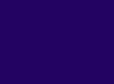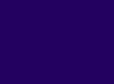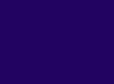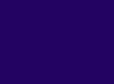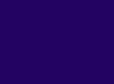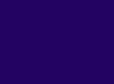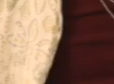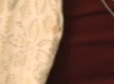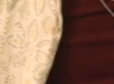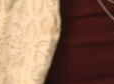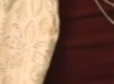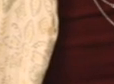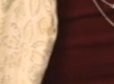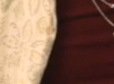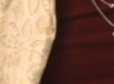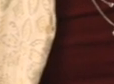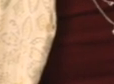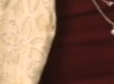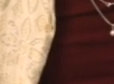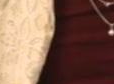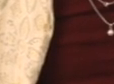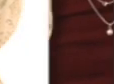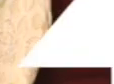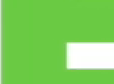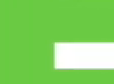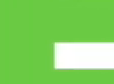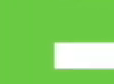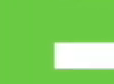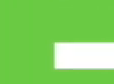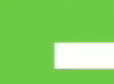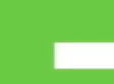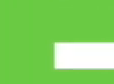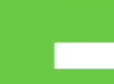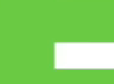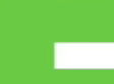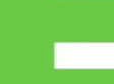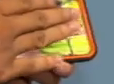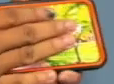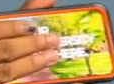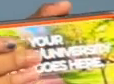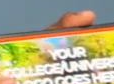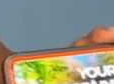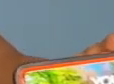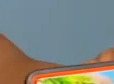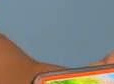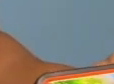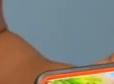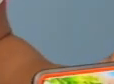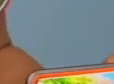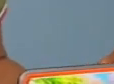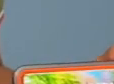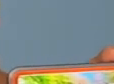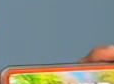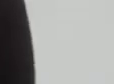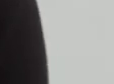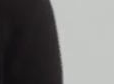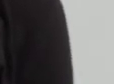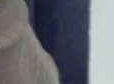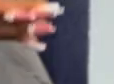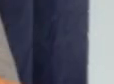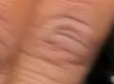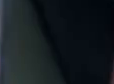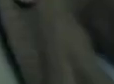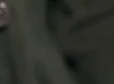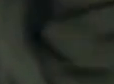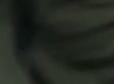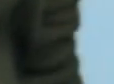college freshmen! ZNS wants to send you to college with some great prizes. Just WhatsApp a 10-second video of you holding